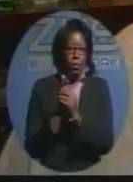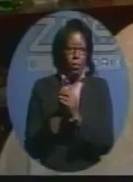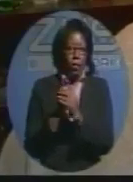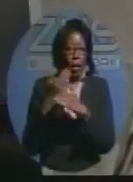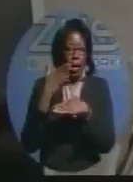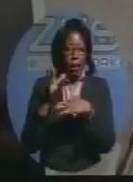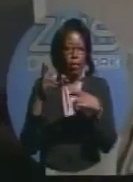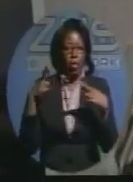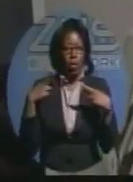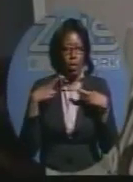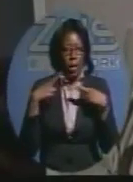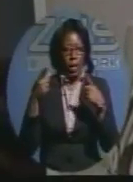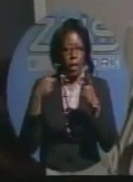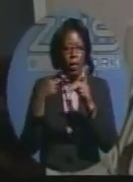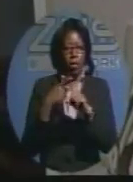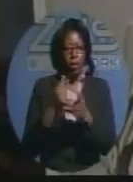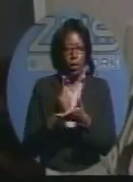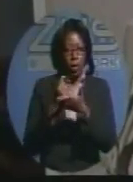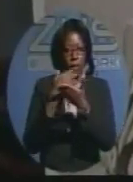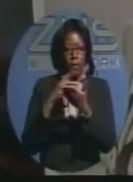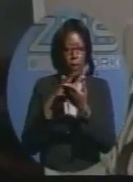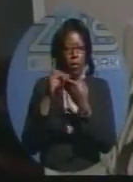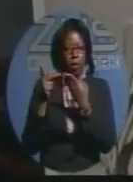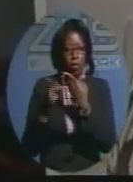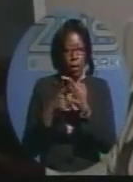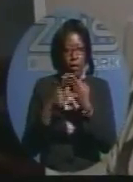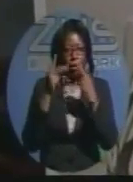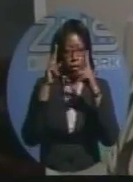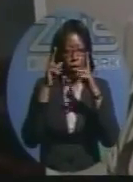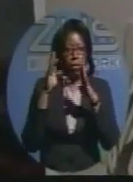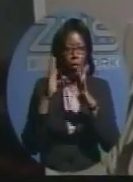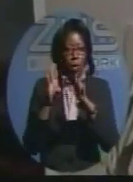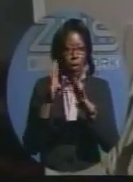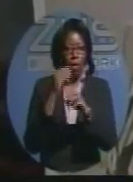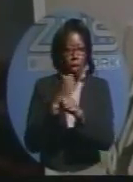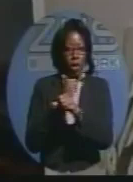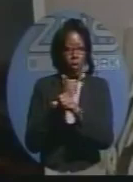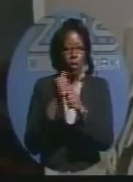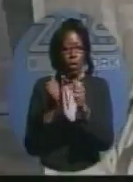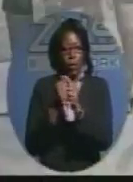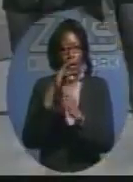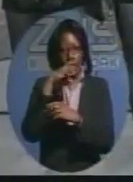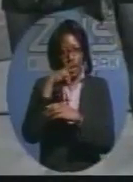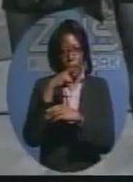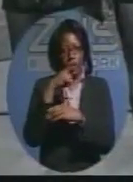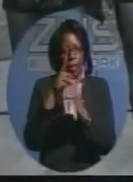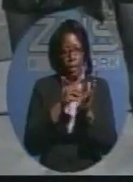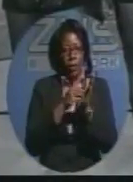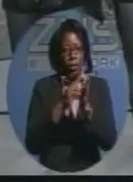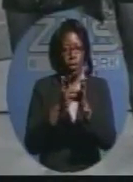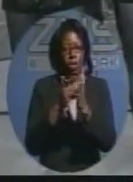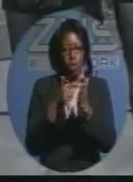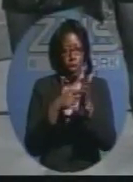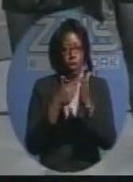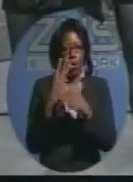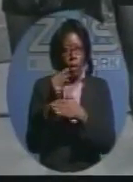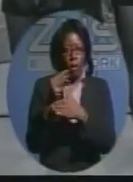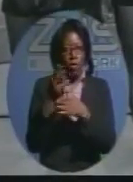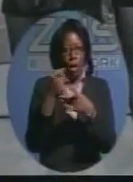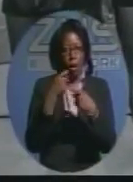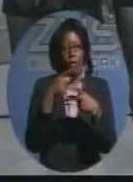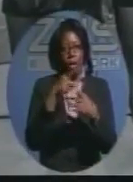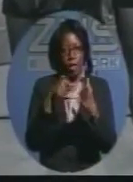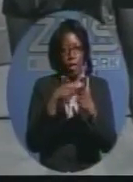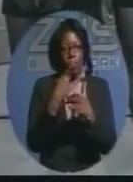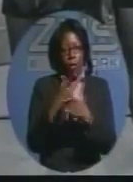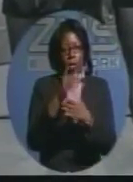after he retired, he came and assisted my program, my volleyball program, come with the kids, and he would tell me, hey, that one, you should have that one, this one, you should